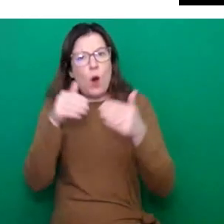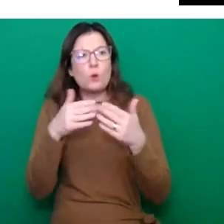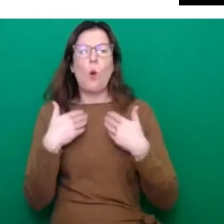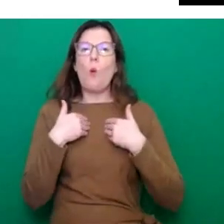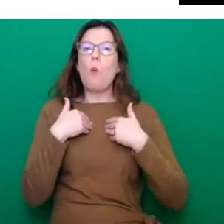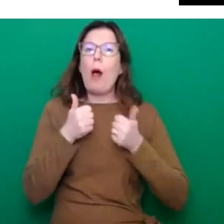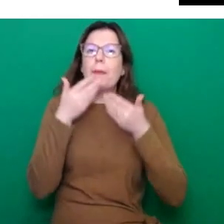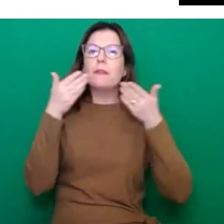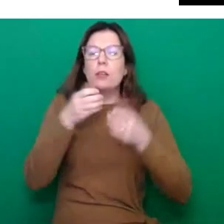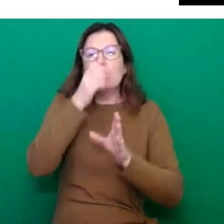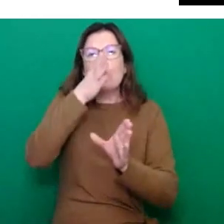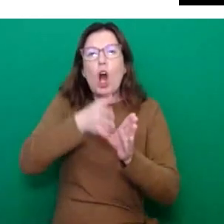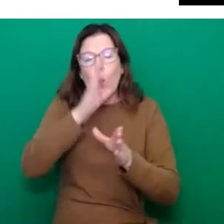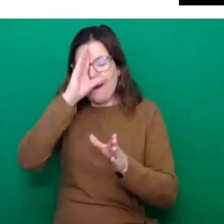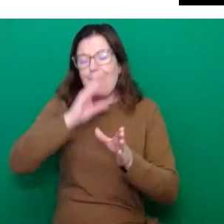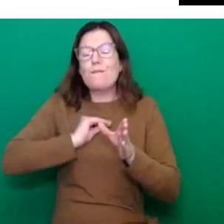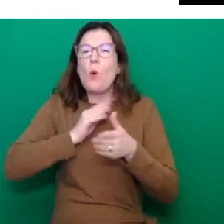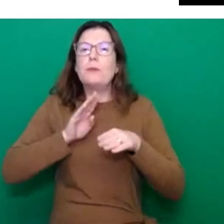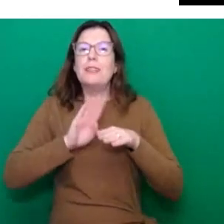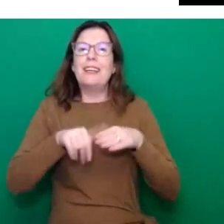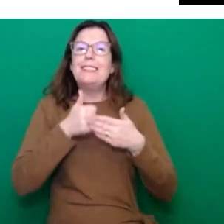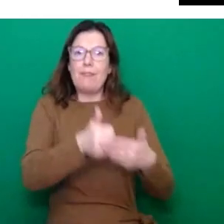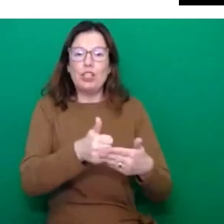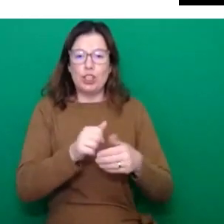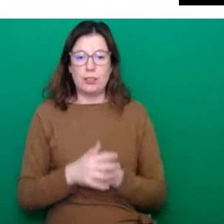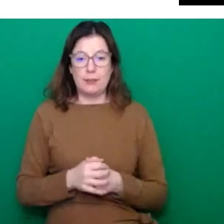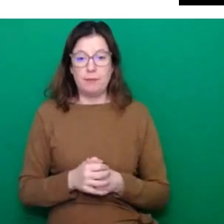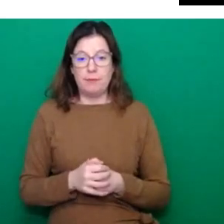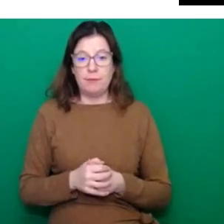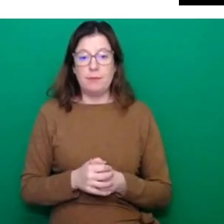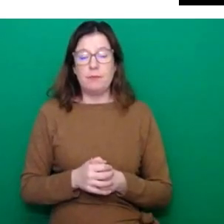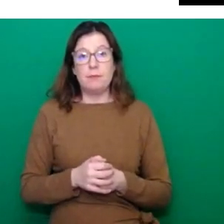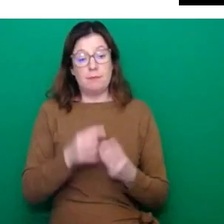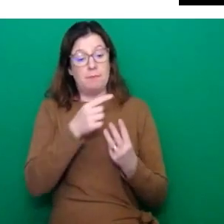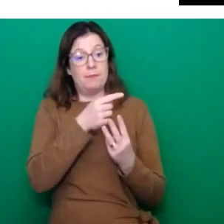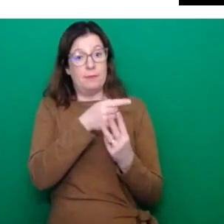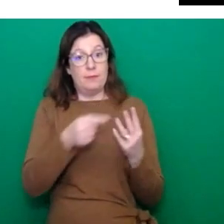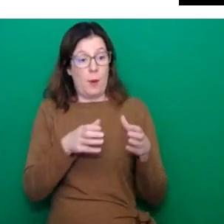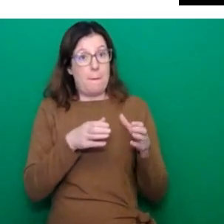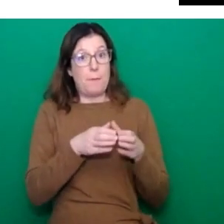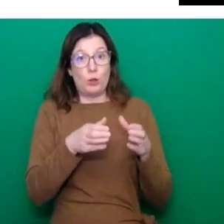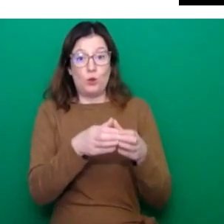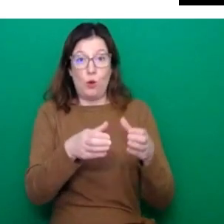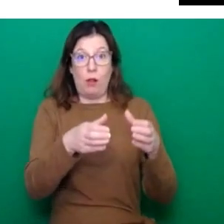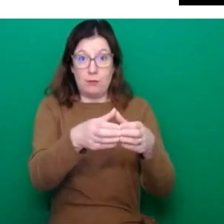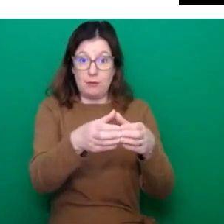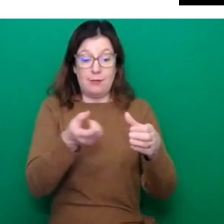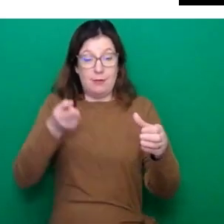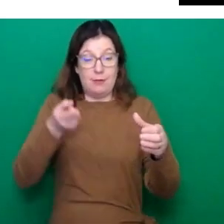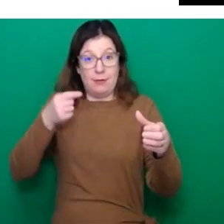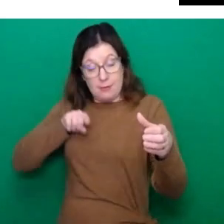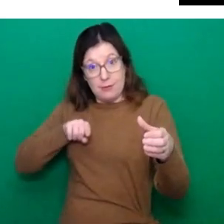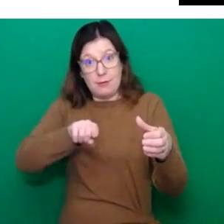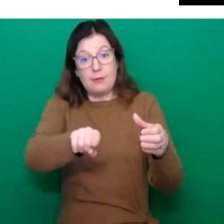wellbeing focused psychologically informed interventions. And alongside that, throughout those 3 modules and throughout the academic